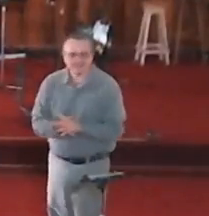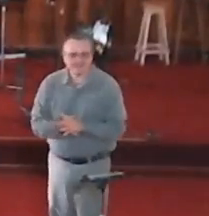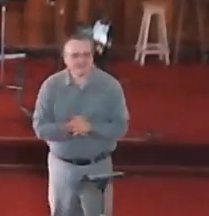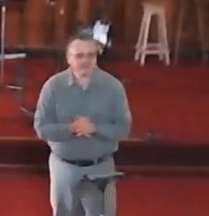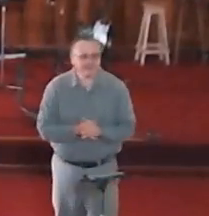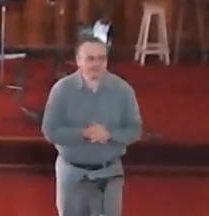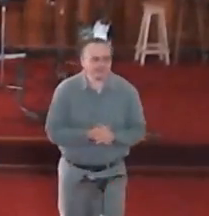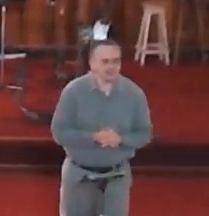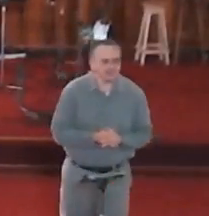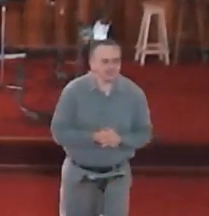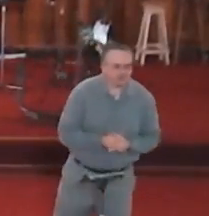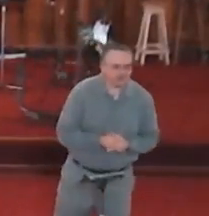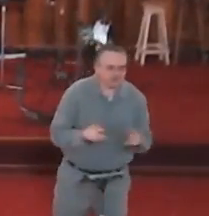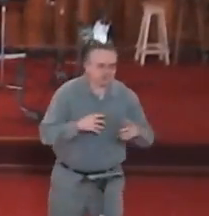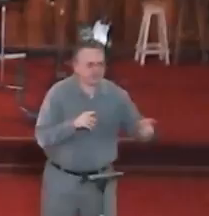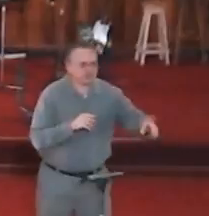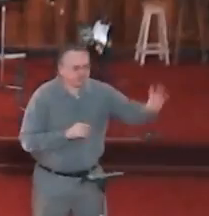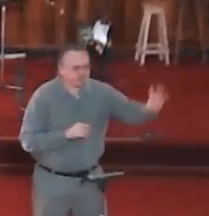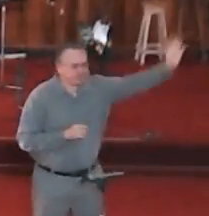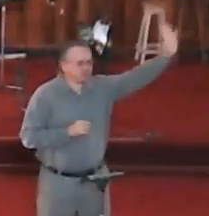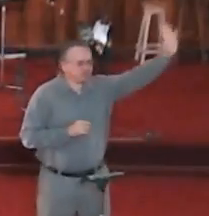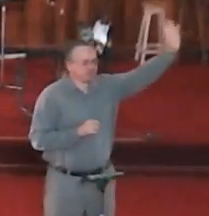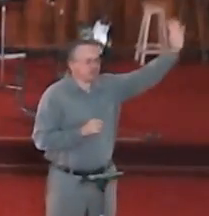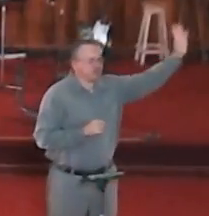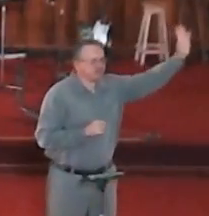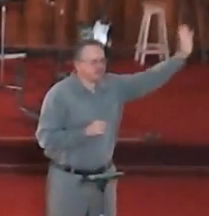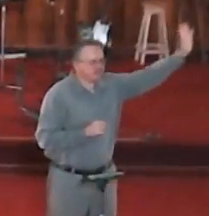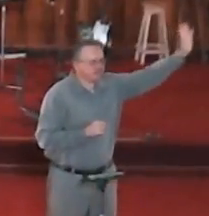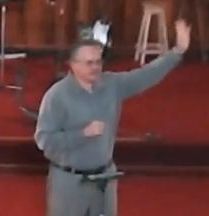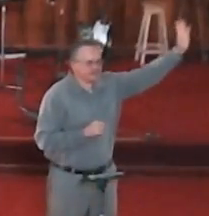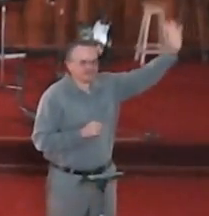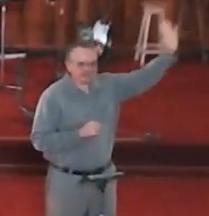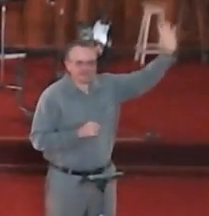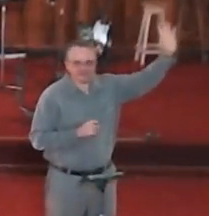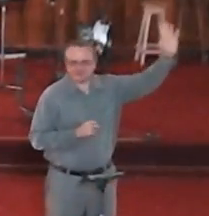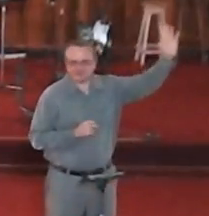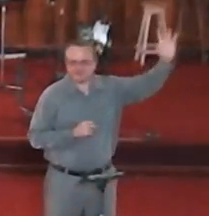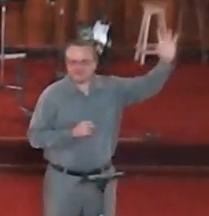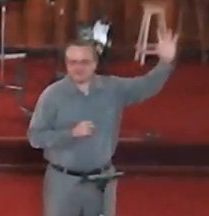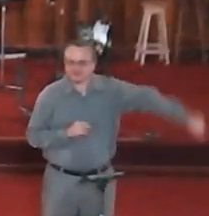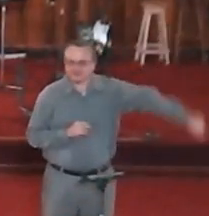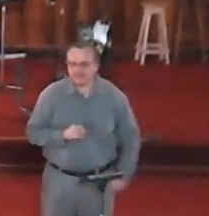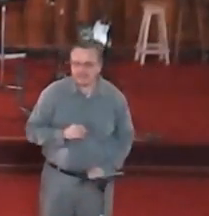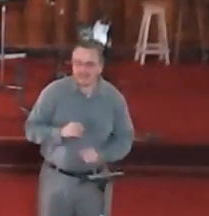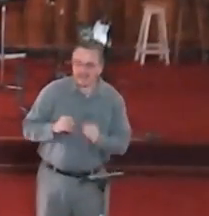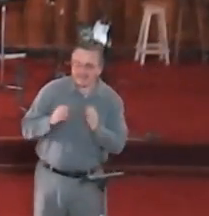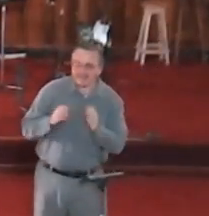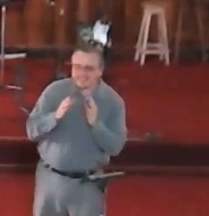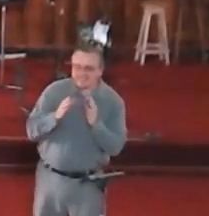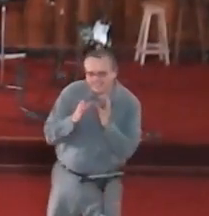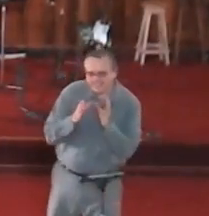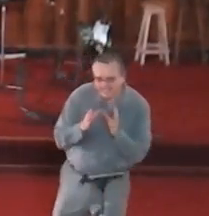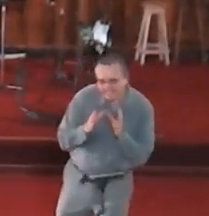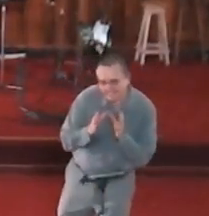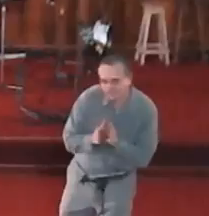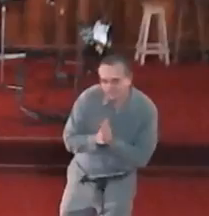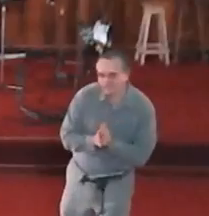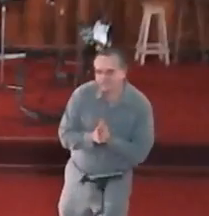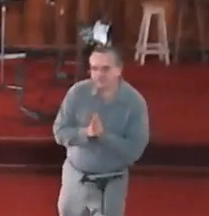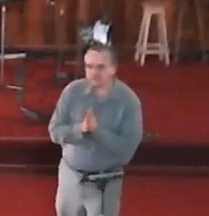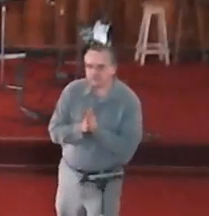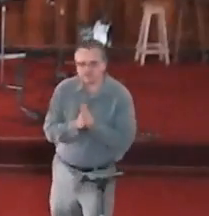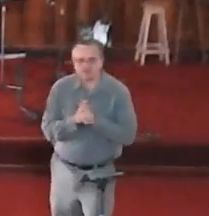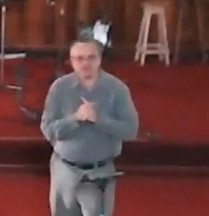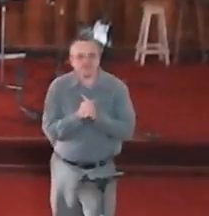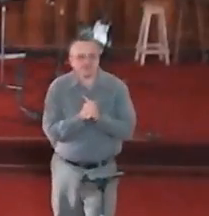draw good from something bad. ¿Cuántos han visto eso en sus propias vidas? How many of you have seen that happen in your own lives? Antes de este